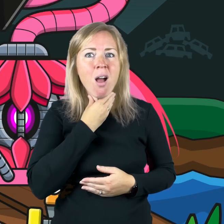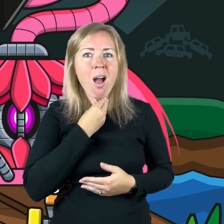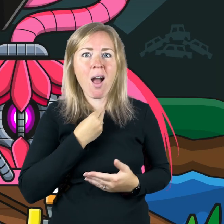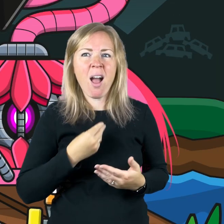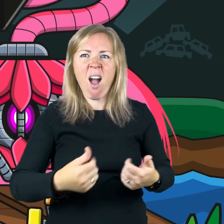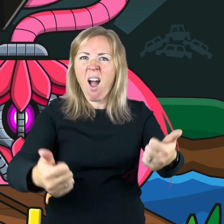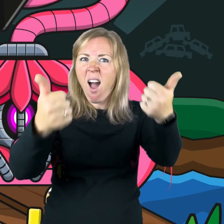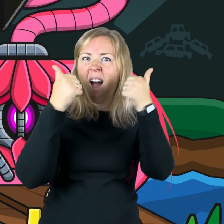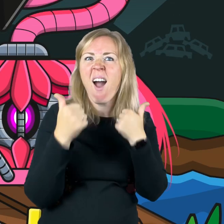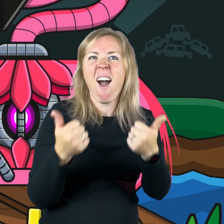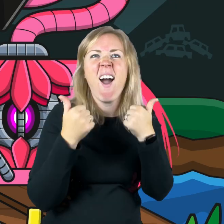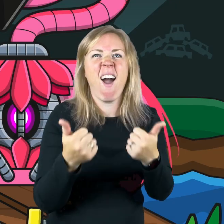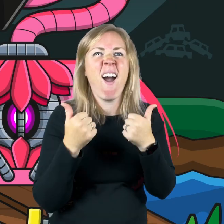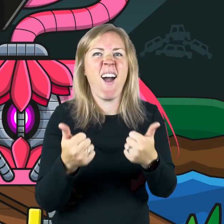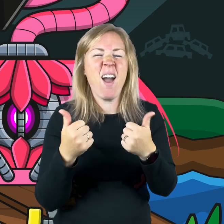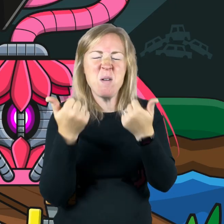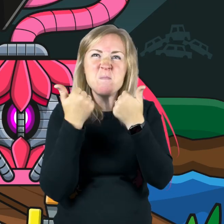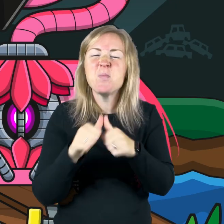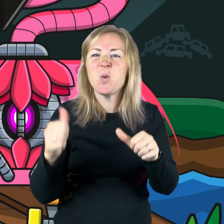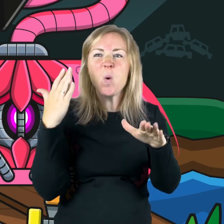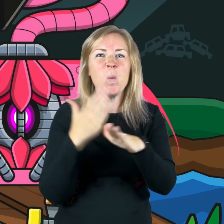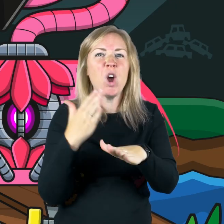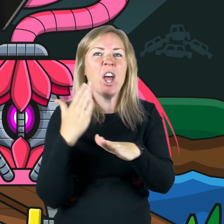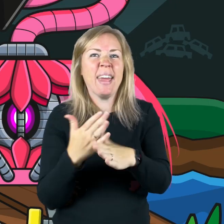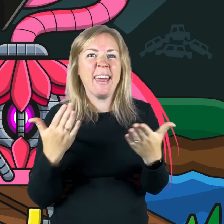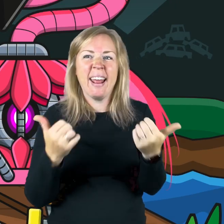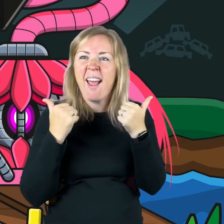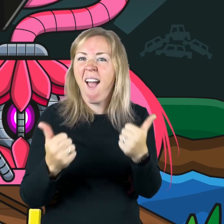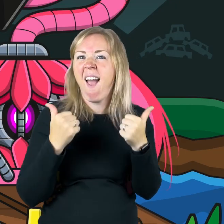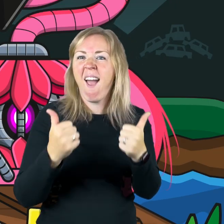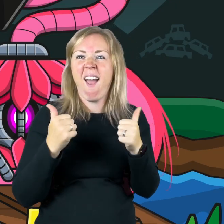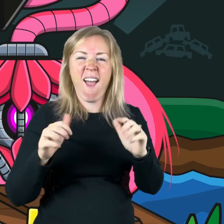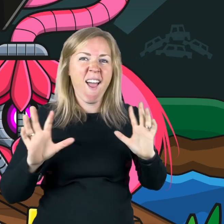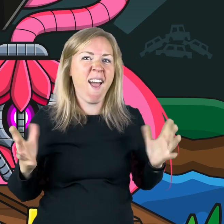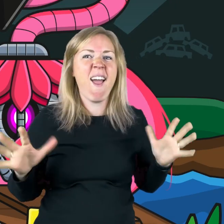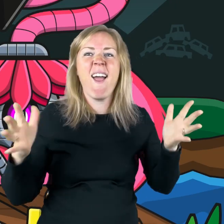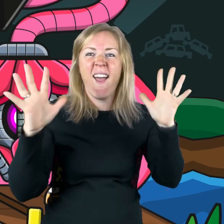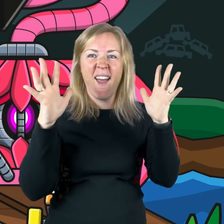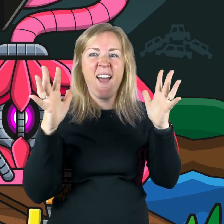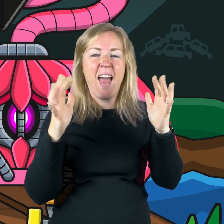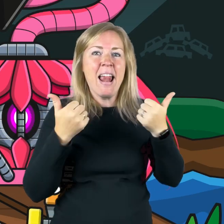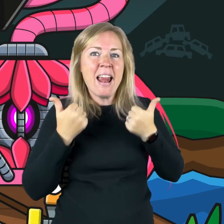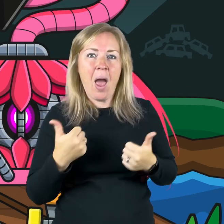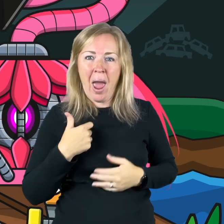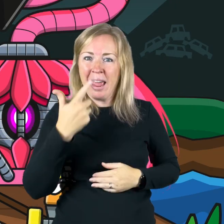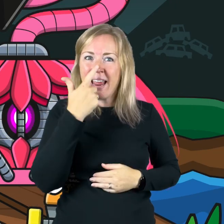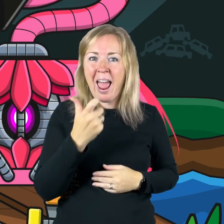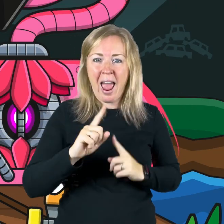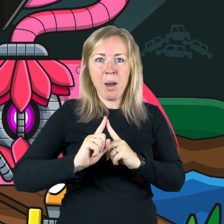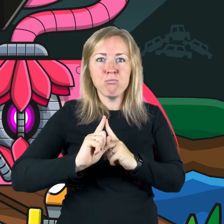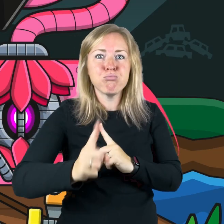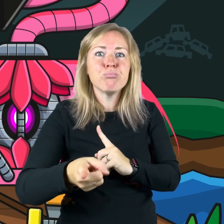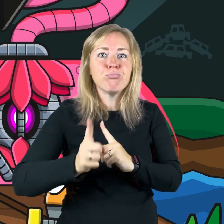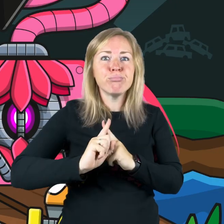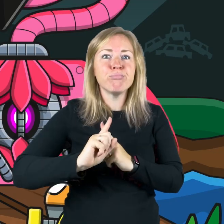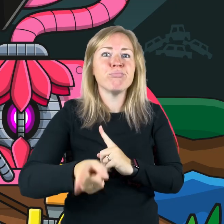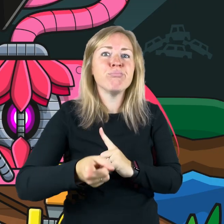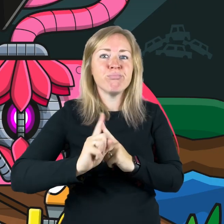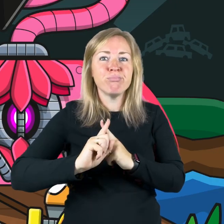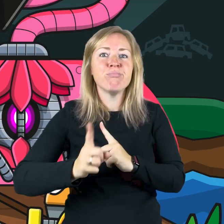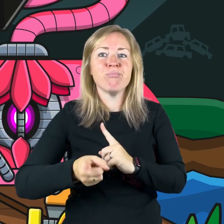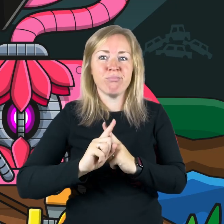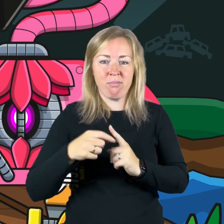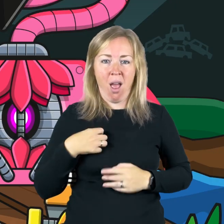Bingo! I knew something would work eventually, she cheered. Now I can travel back and forth from